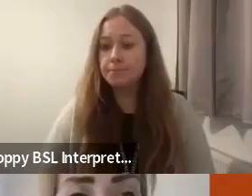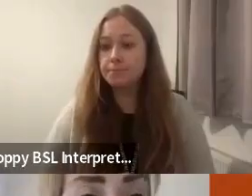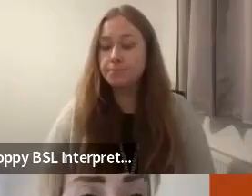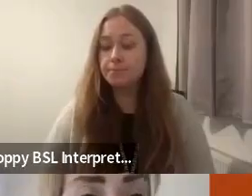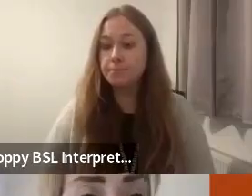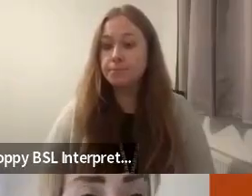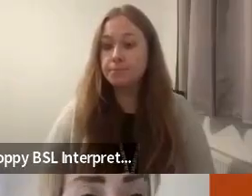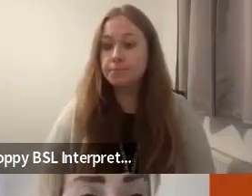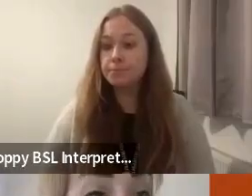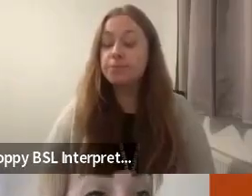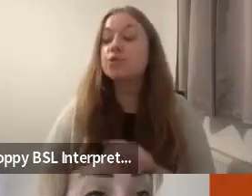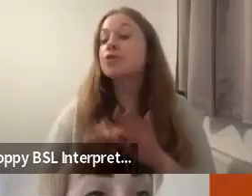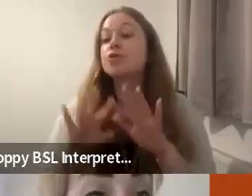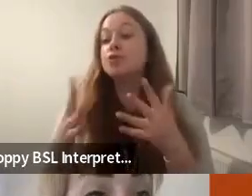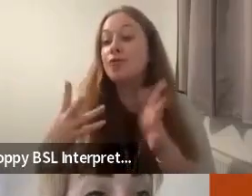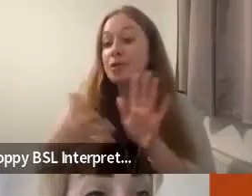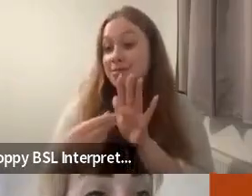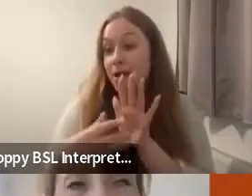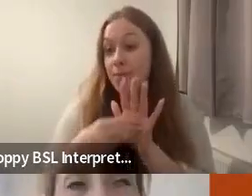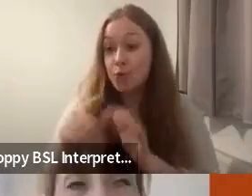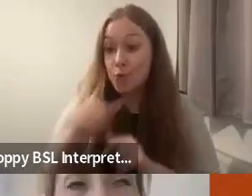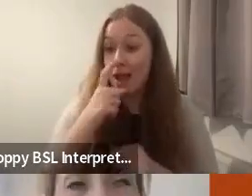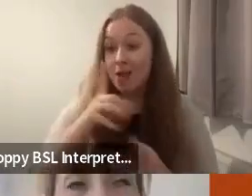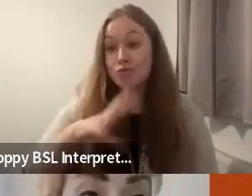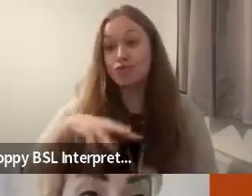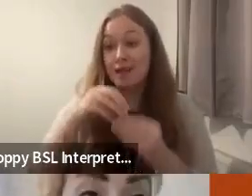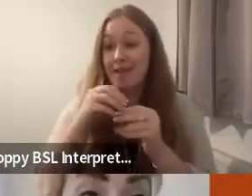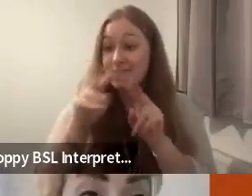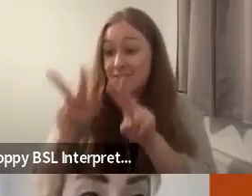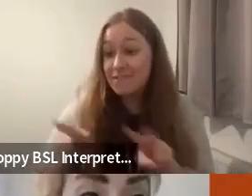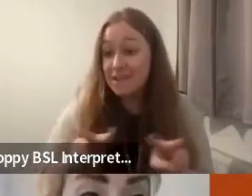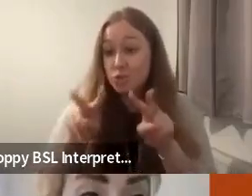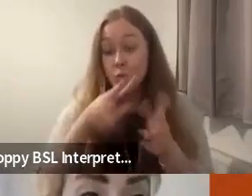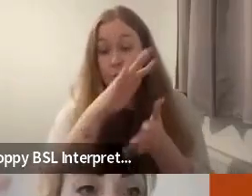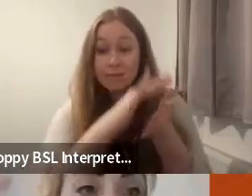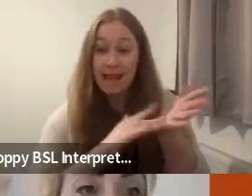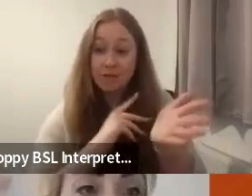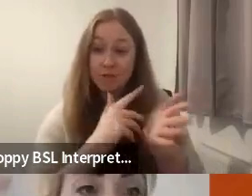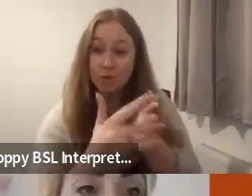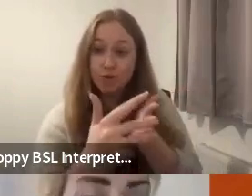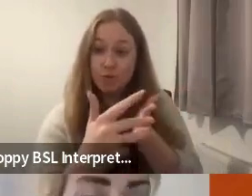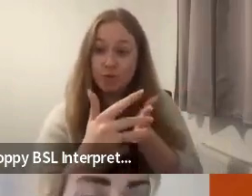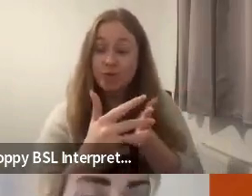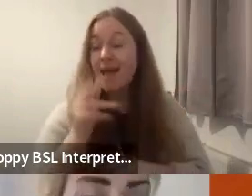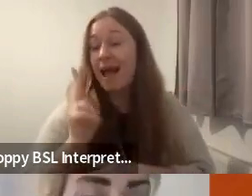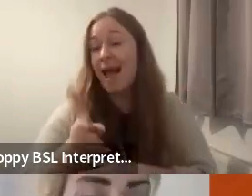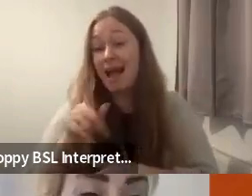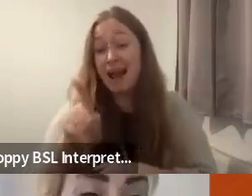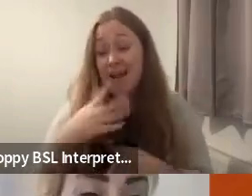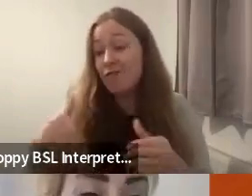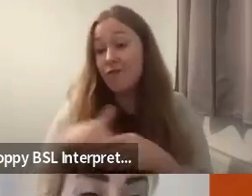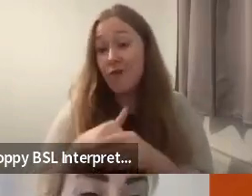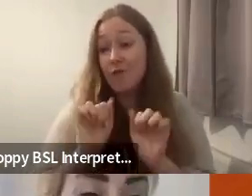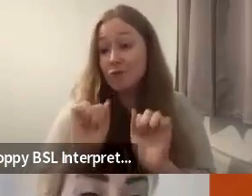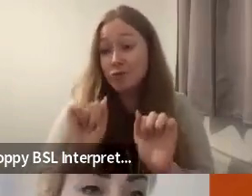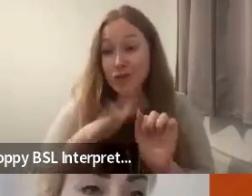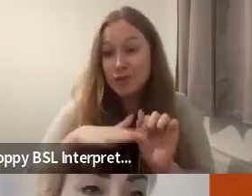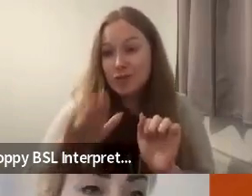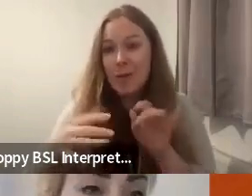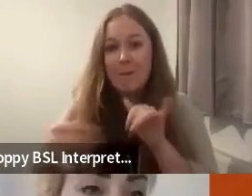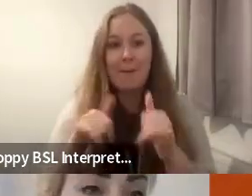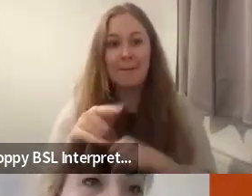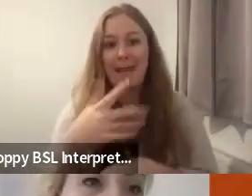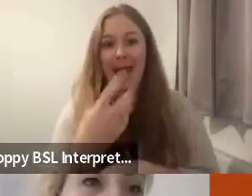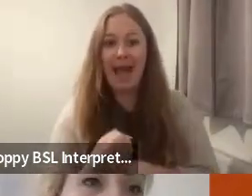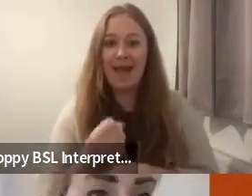So again, you can create visual schedules. Again, get your child involved. They might have a favourite character that they absolutely love.